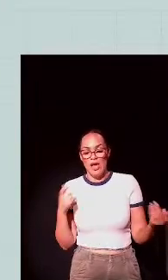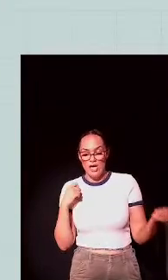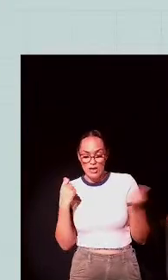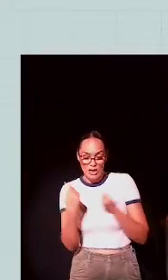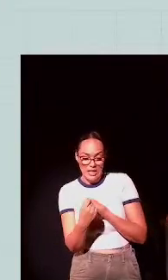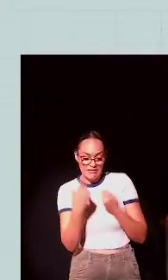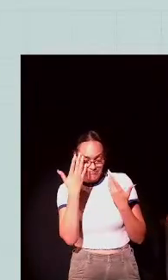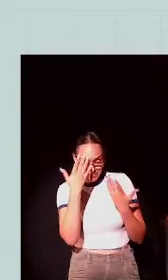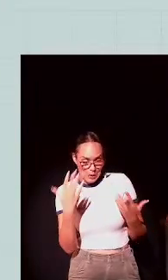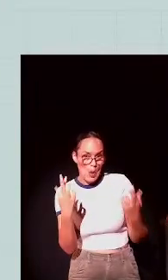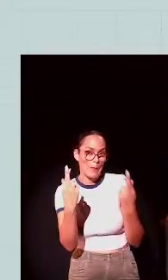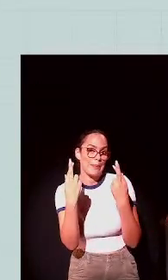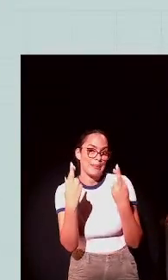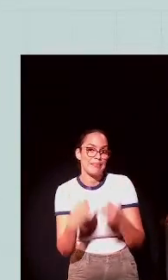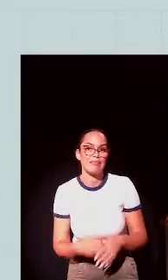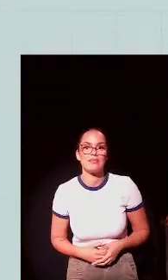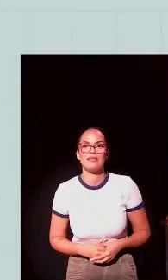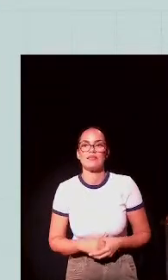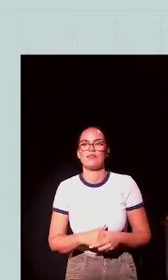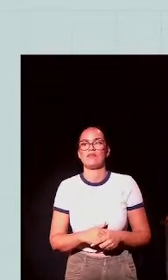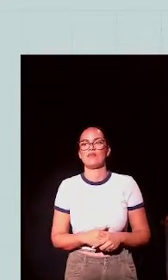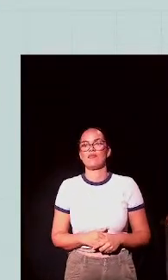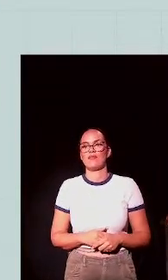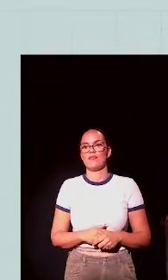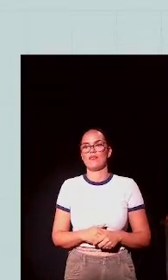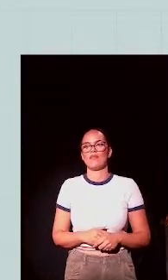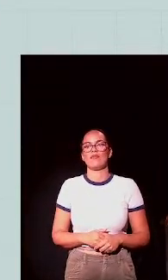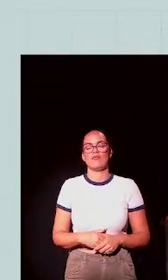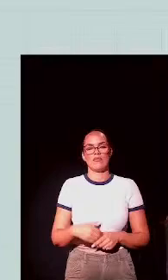hope it will change. But there we go.